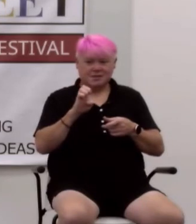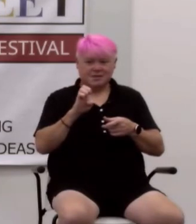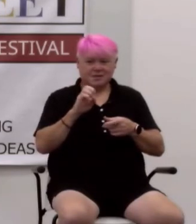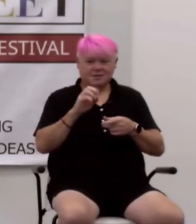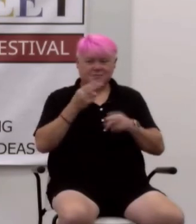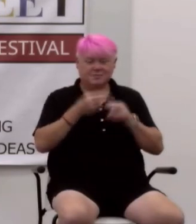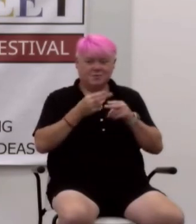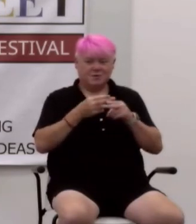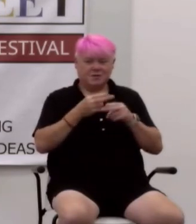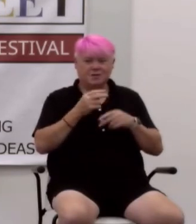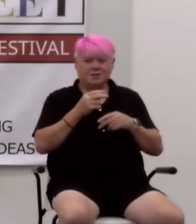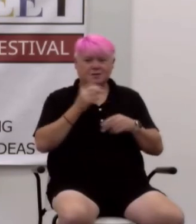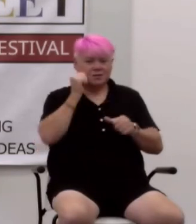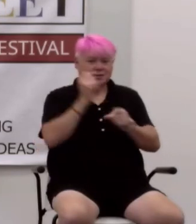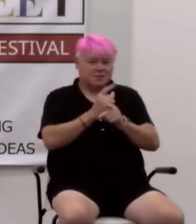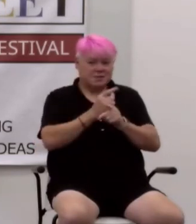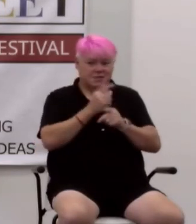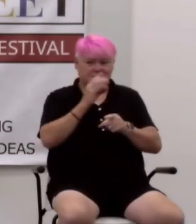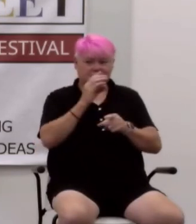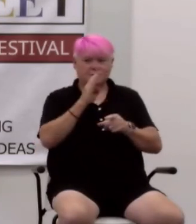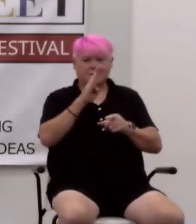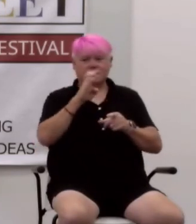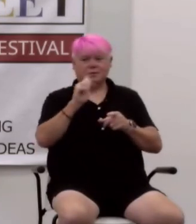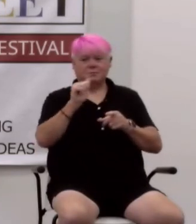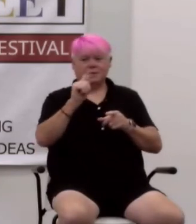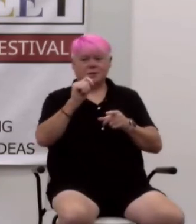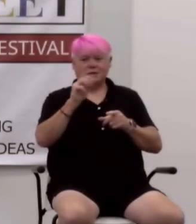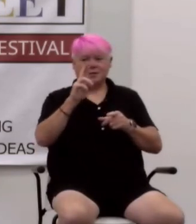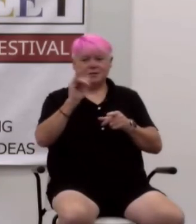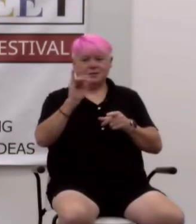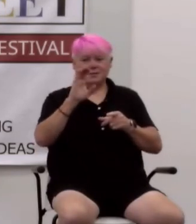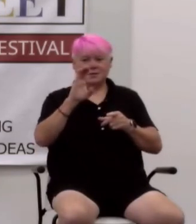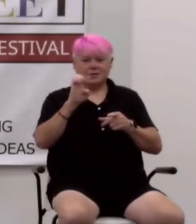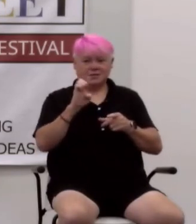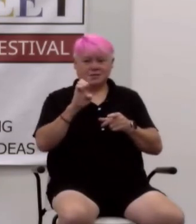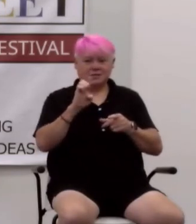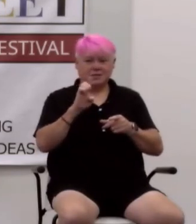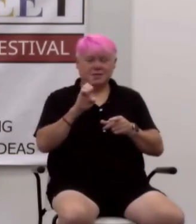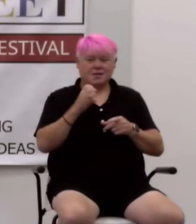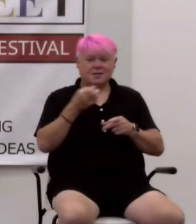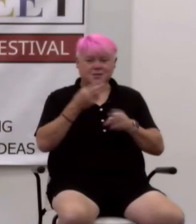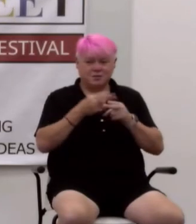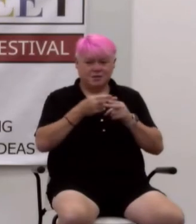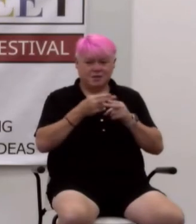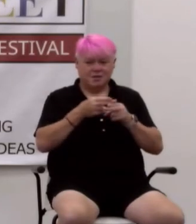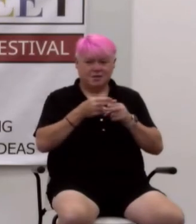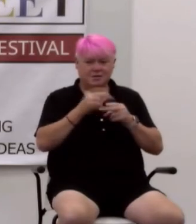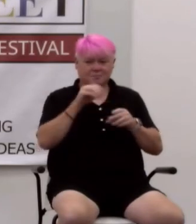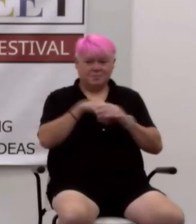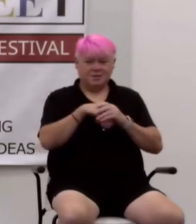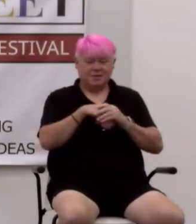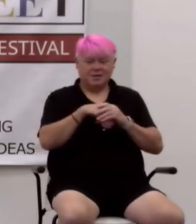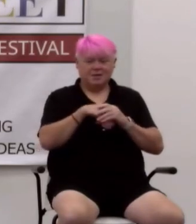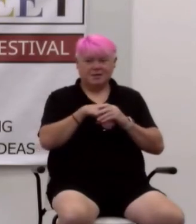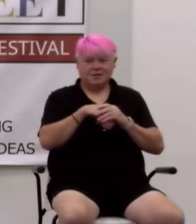Sister Beatrice. And her name, that's her name in religion, and her name in